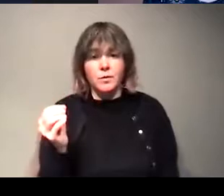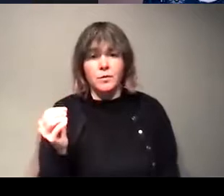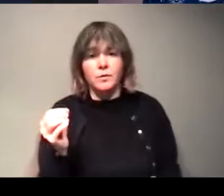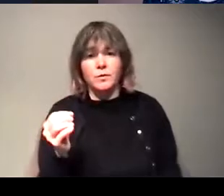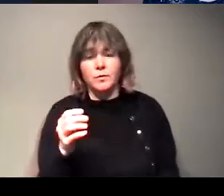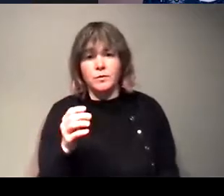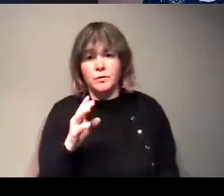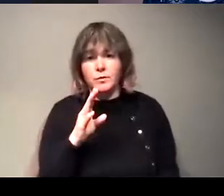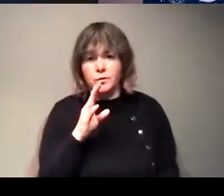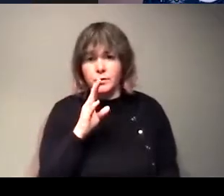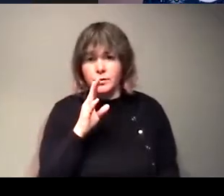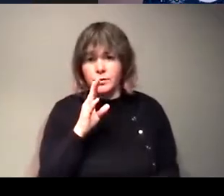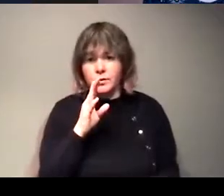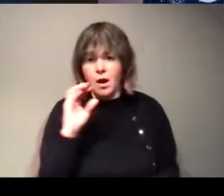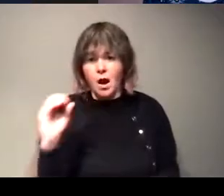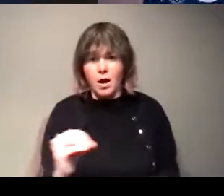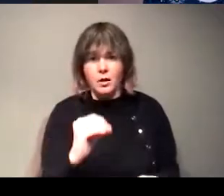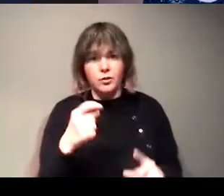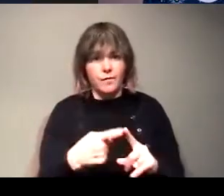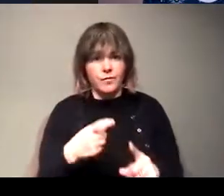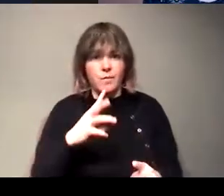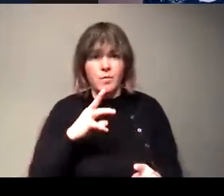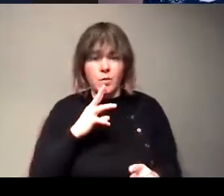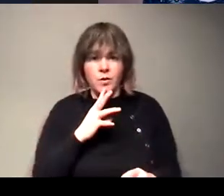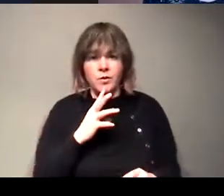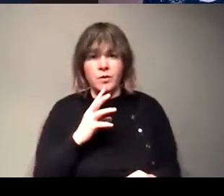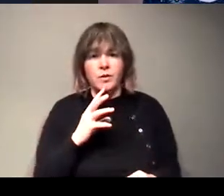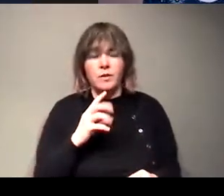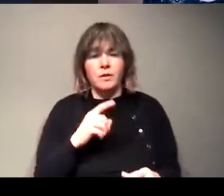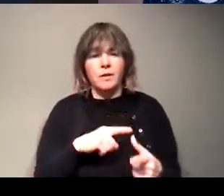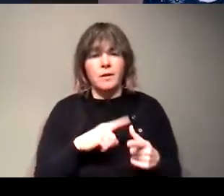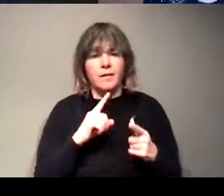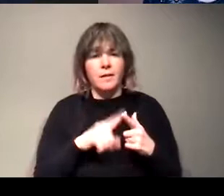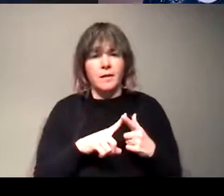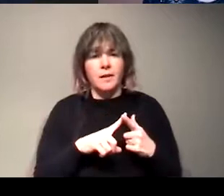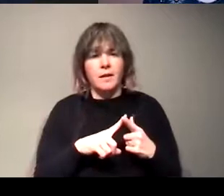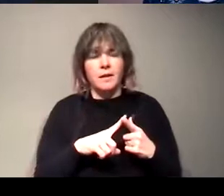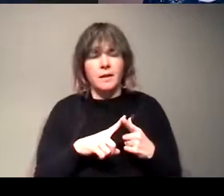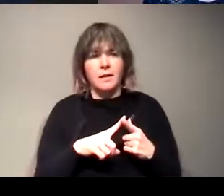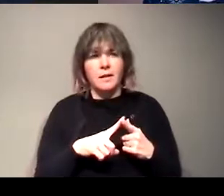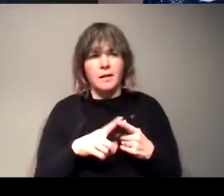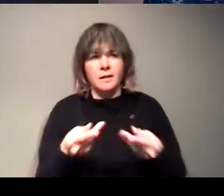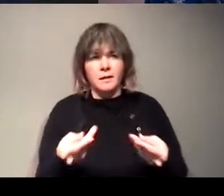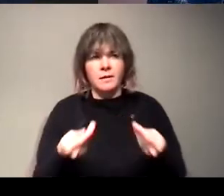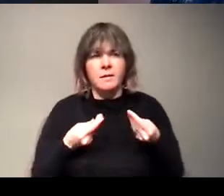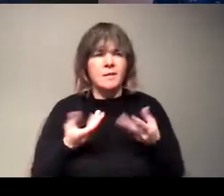directly getting the oxygen from the water and then getting it that way.